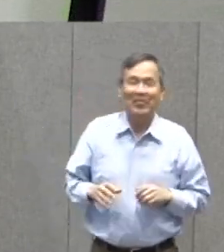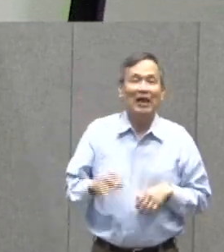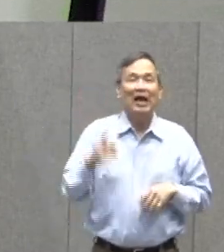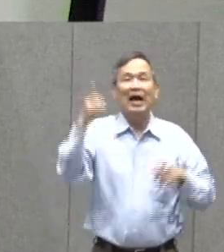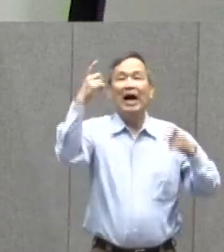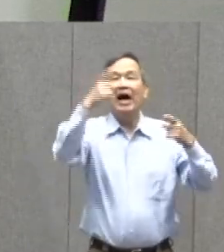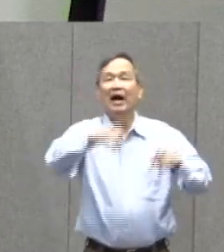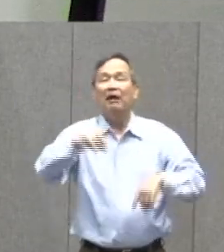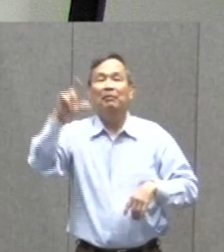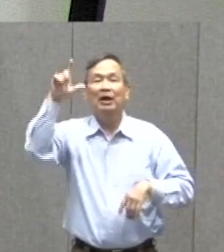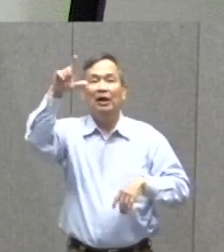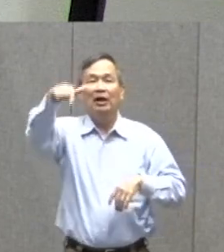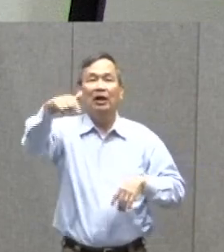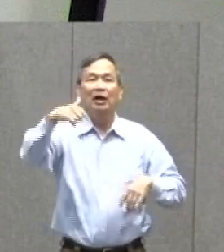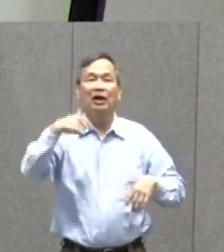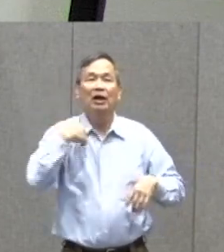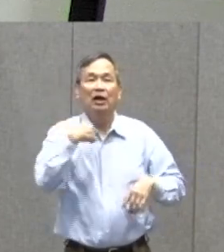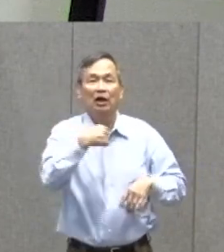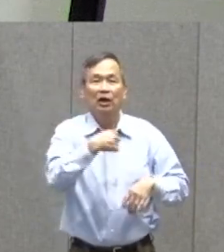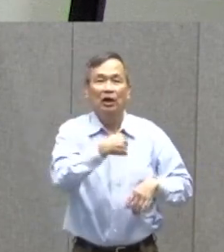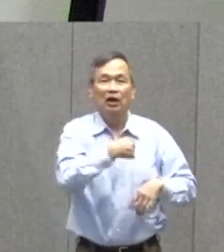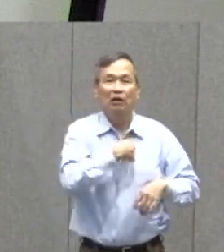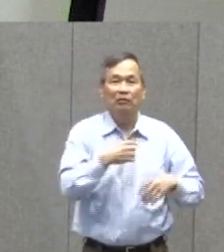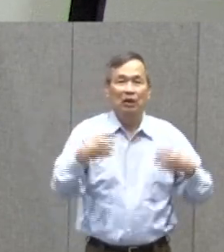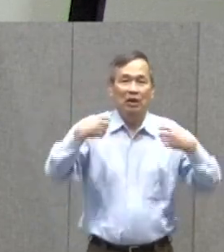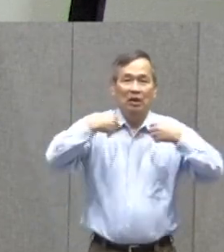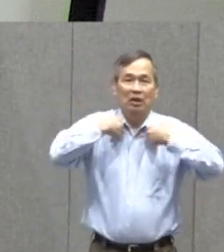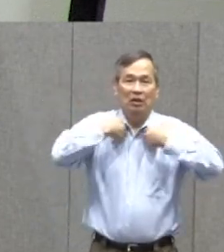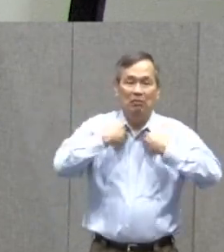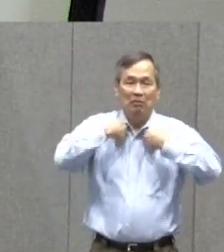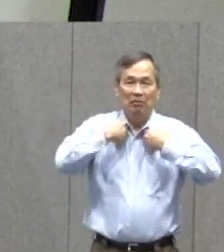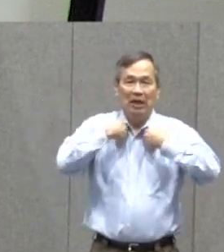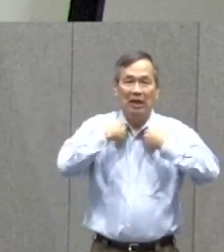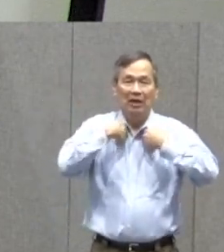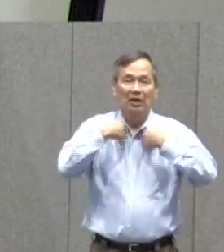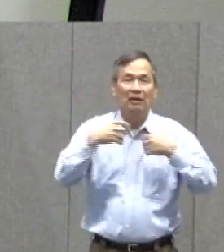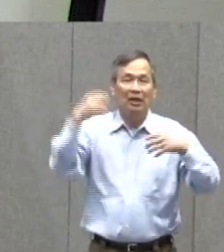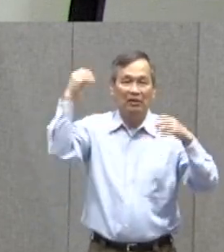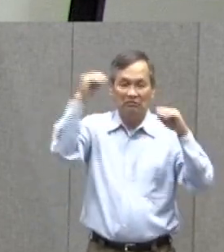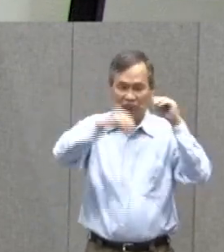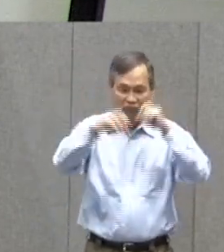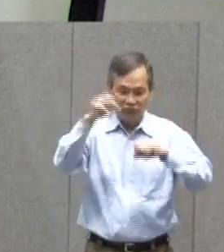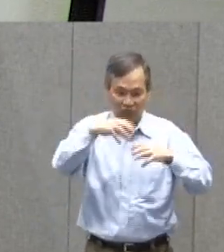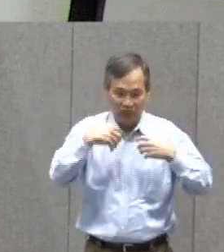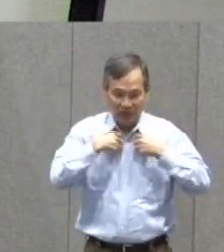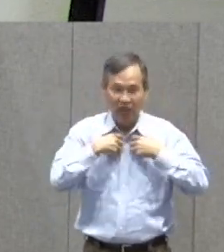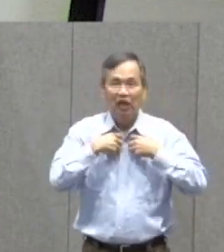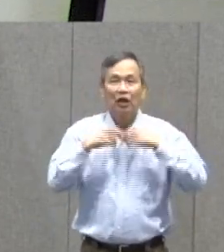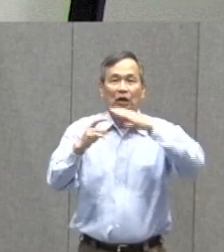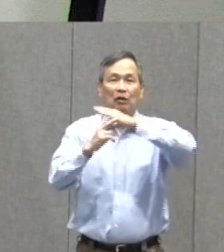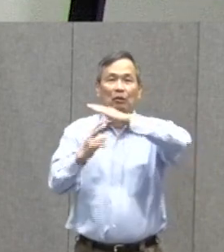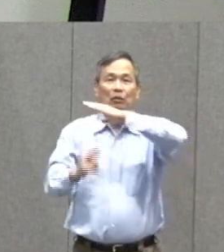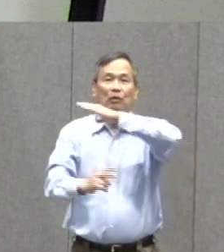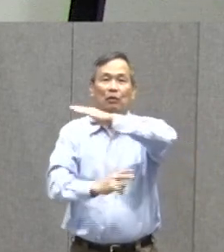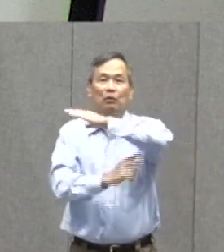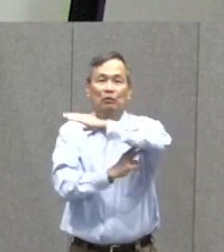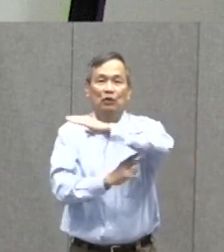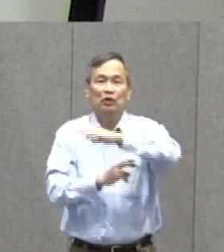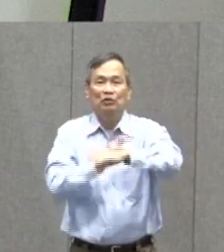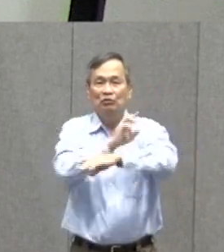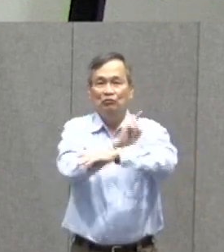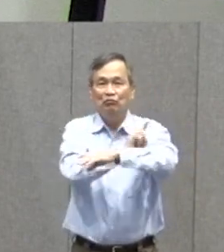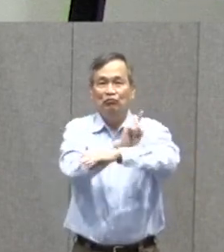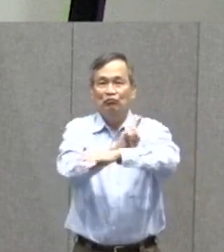One day, we bundled gifts in our backpack and crossed a bridge outstretched like the